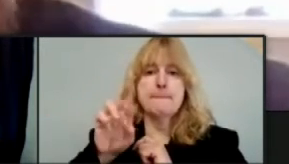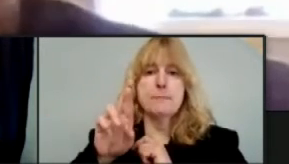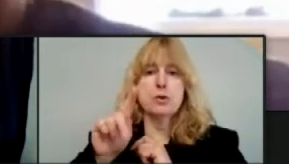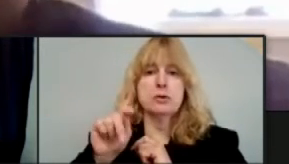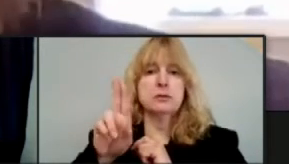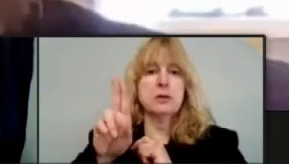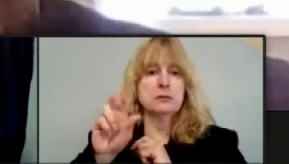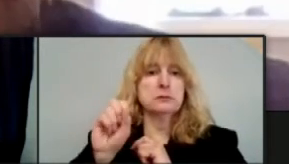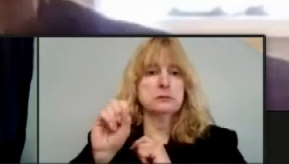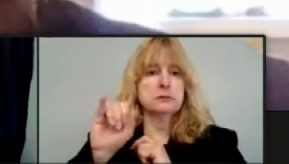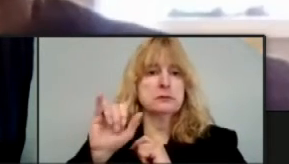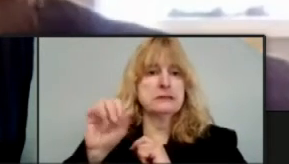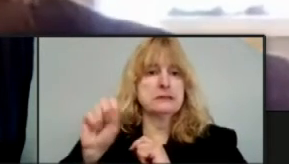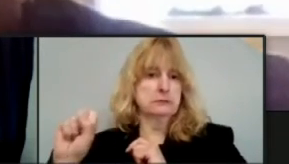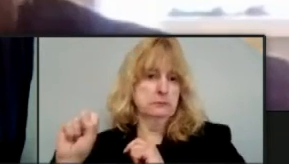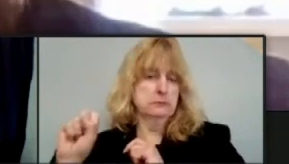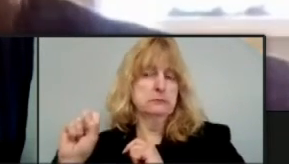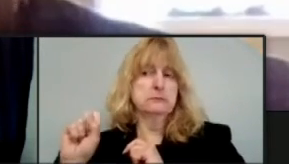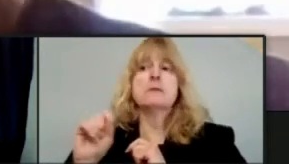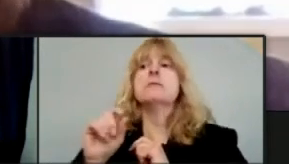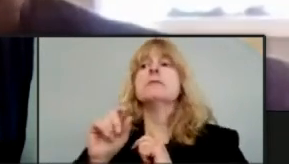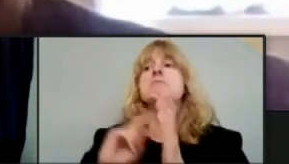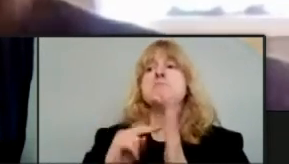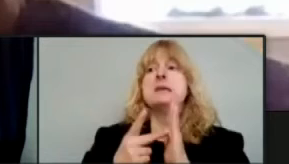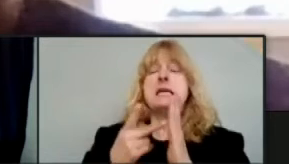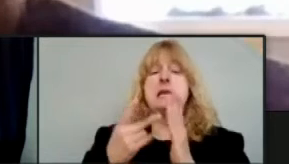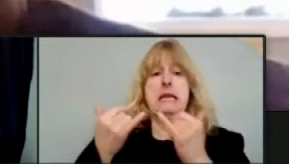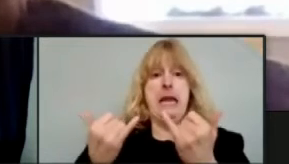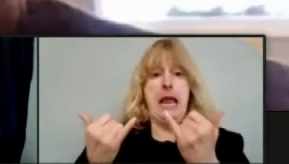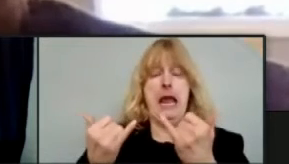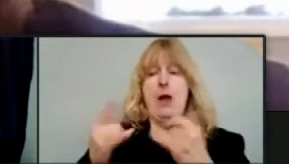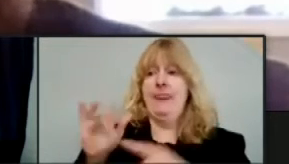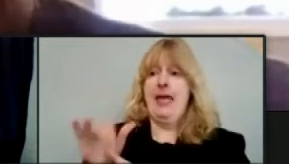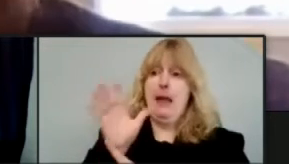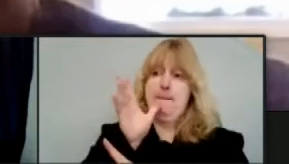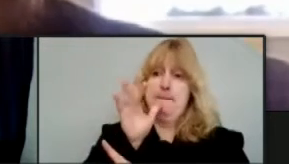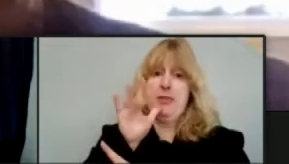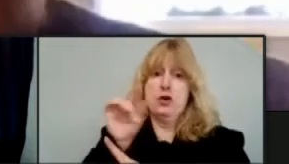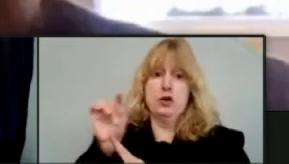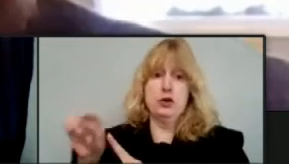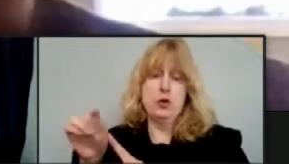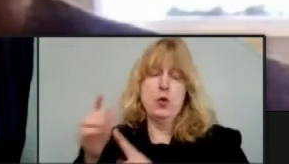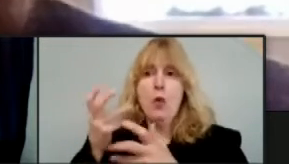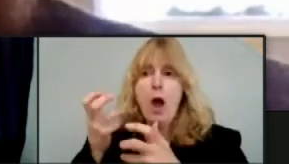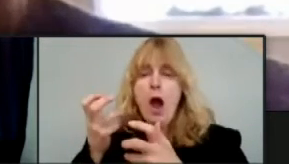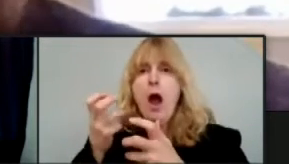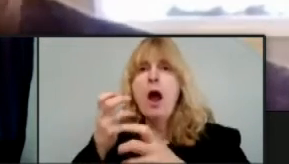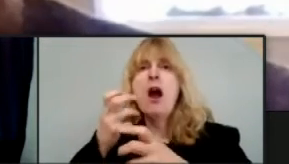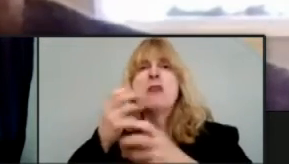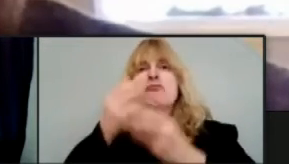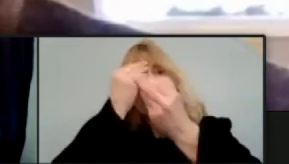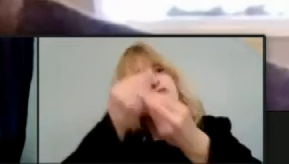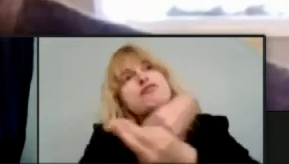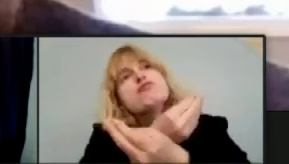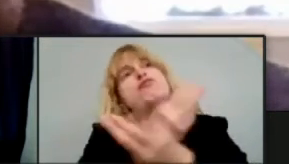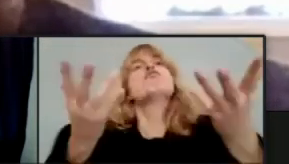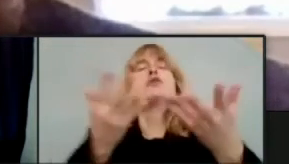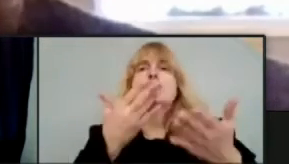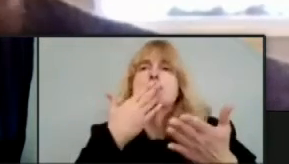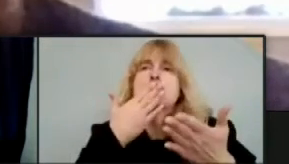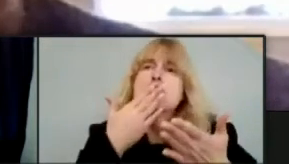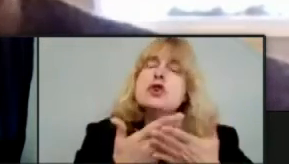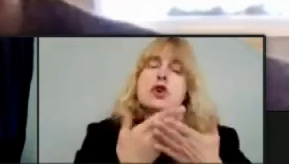that she wants to make sure that people have good, strong information to make their decision on